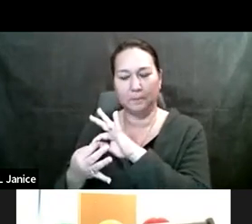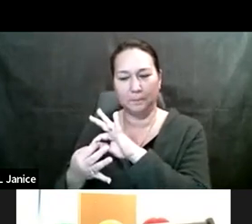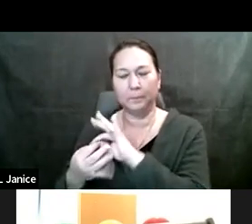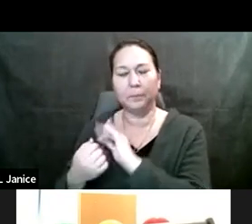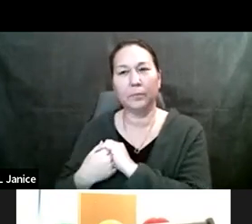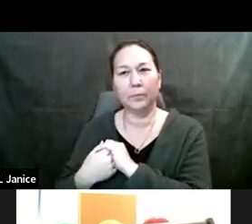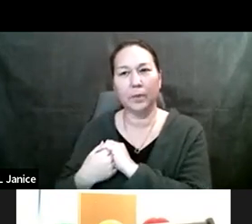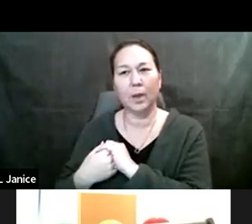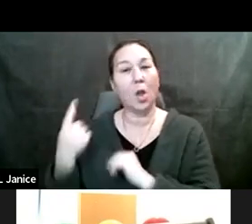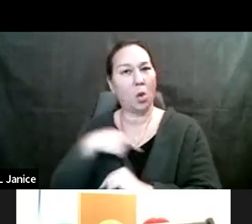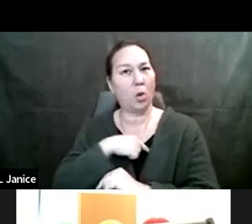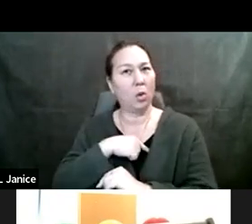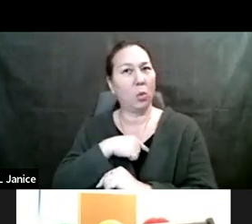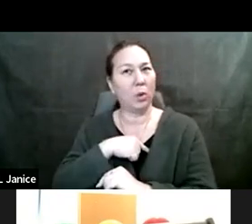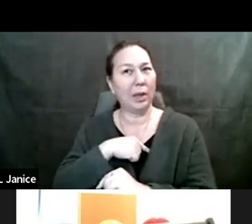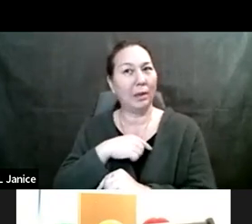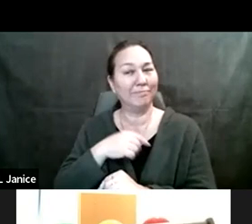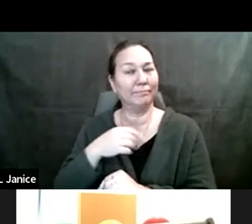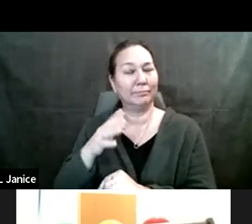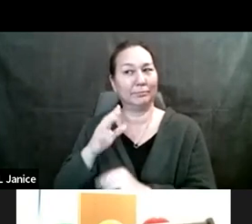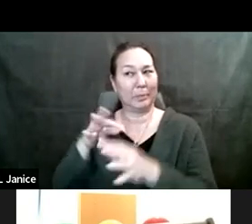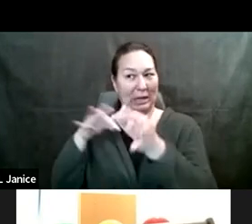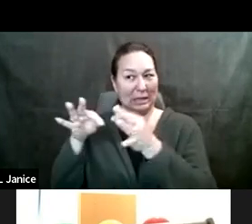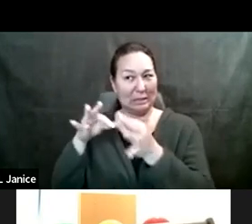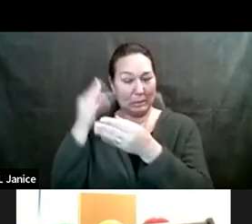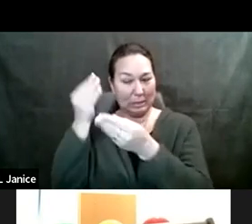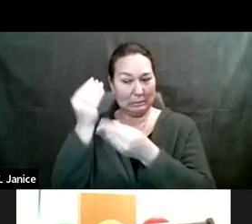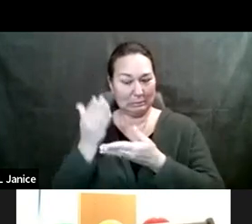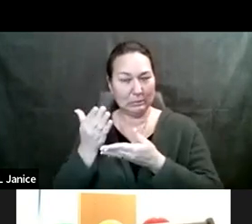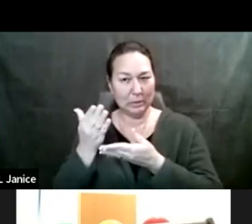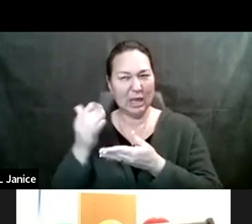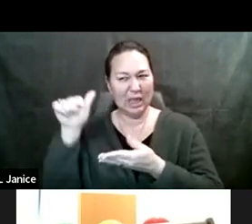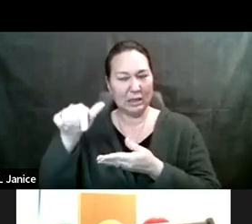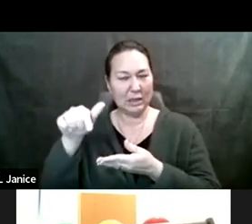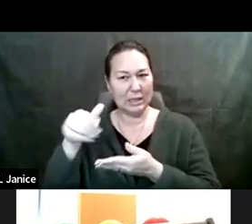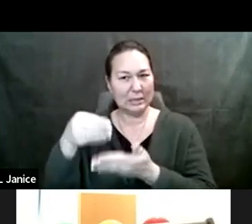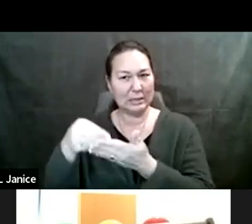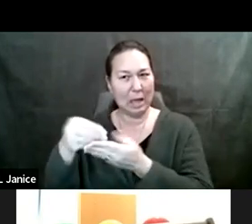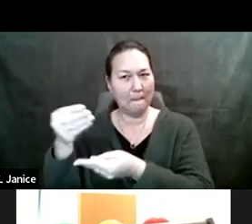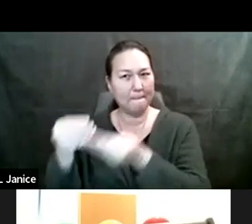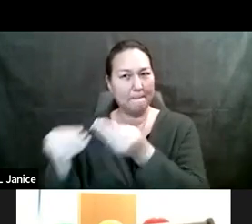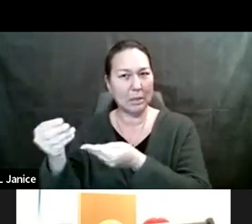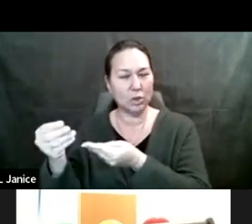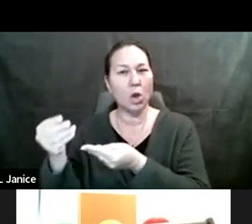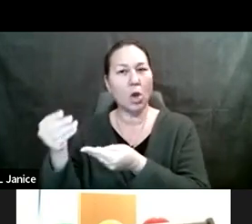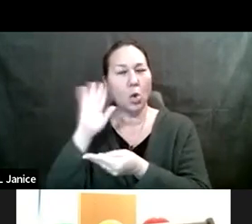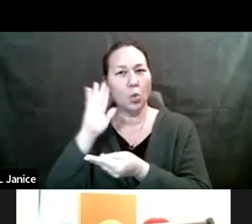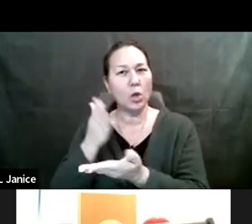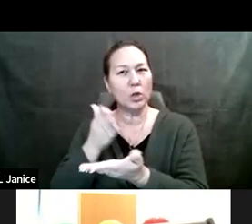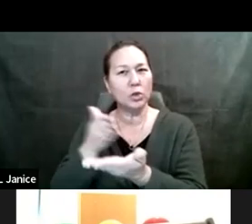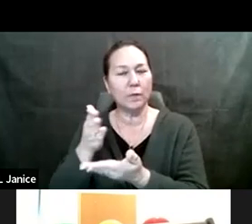we have been explained that this was a budget that will serve as a critical